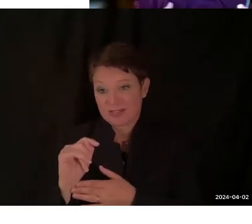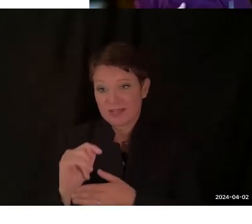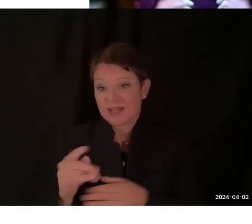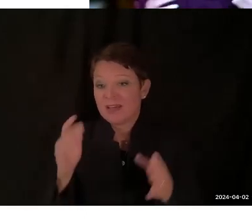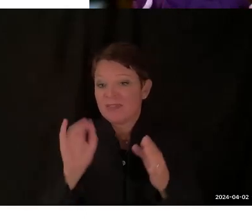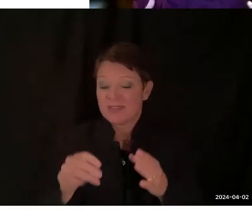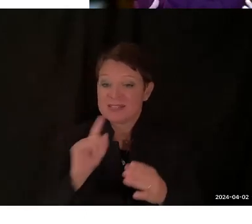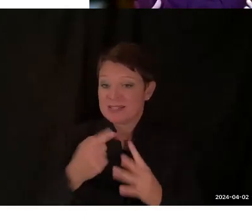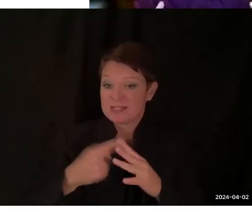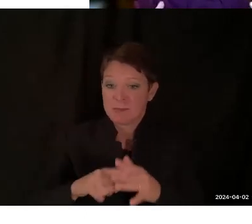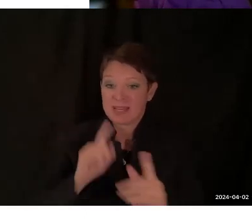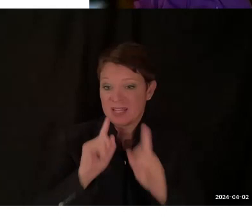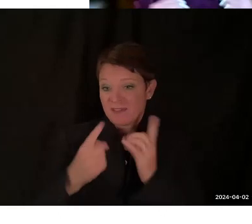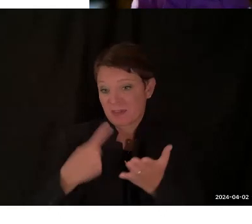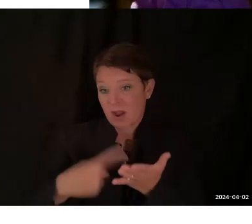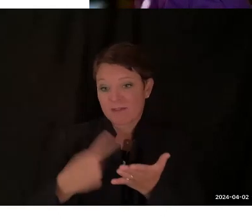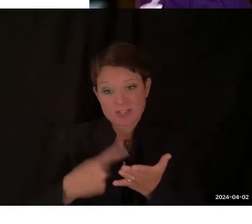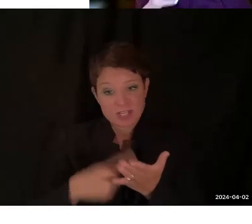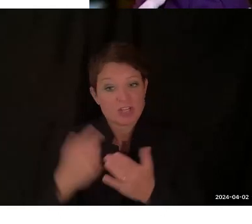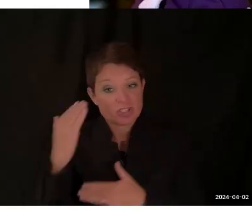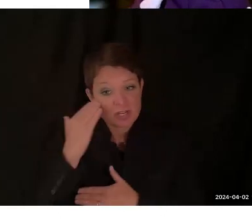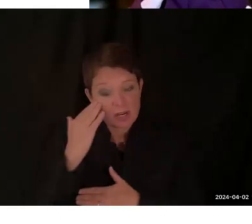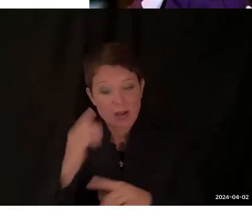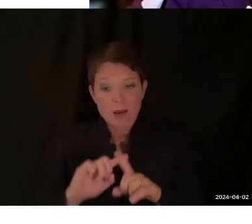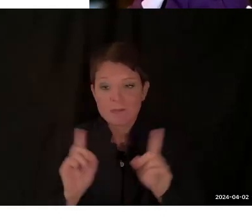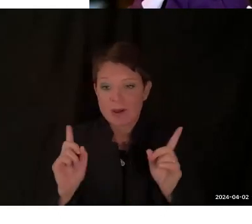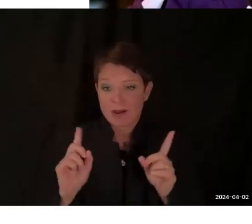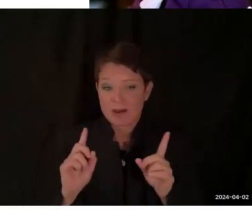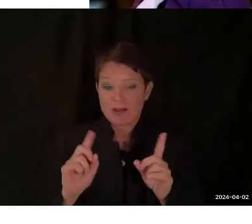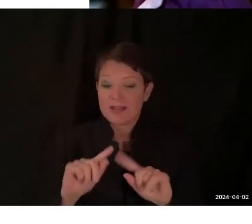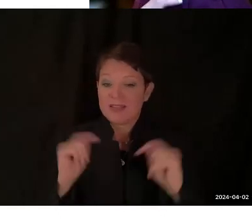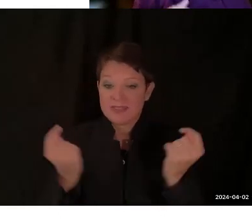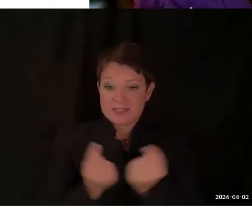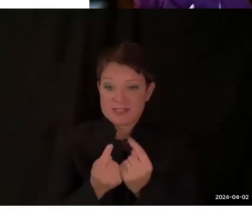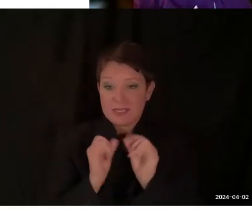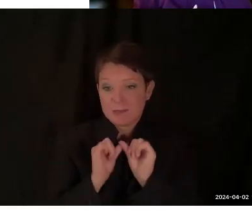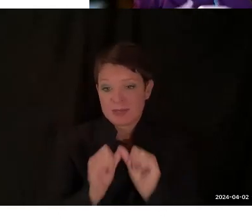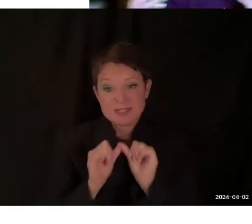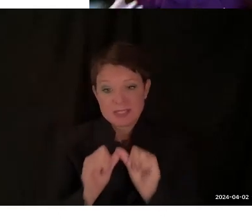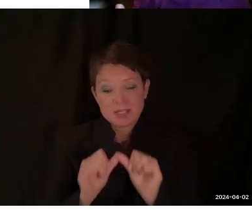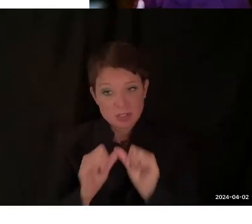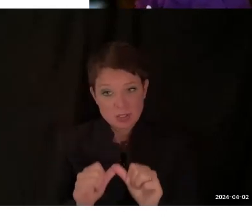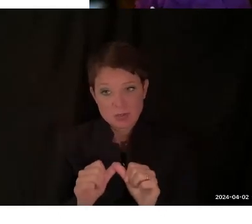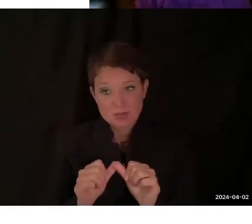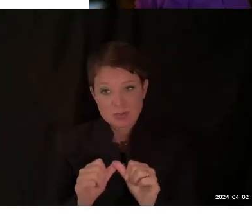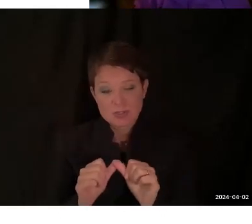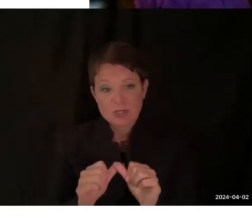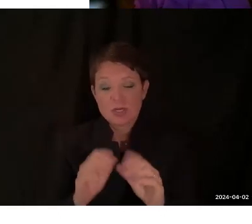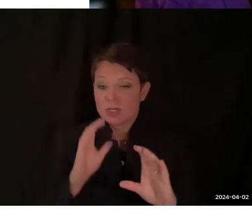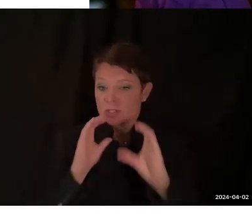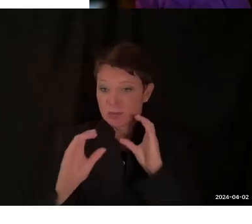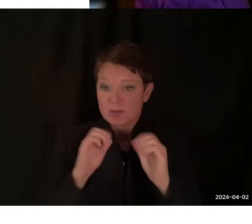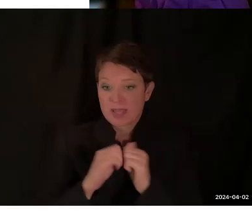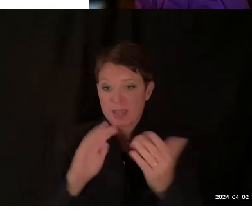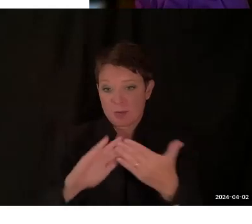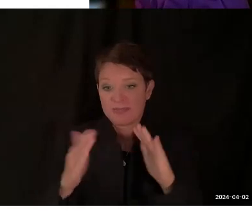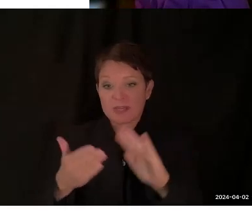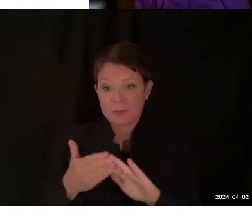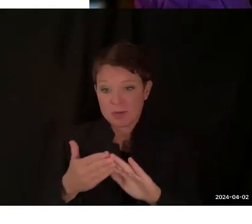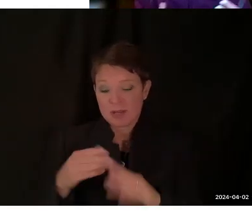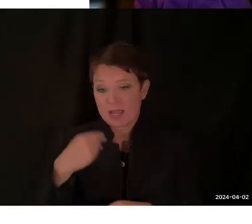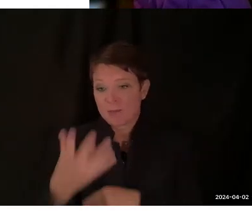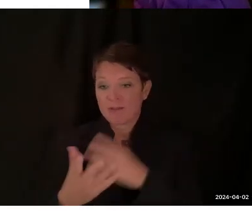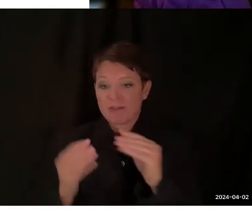just the beginning of this conversation, and that the team continues to communicate with the community and